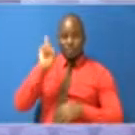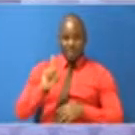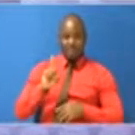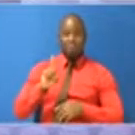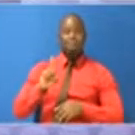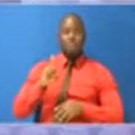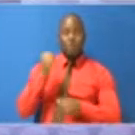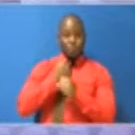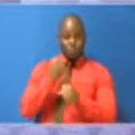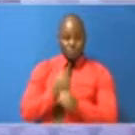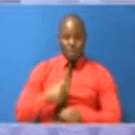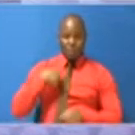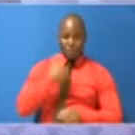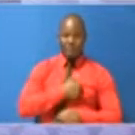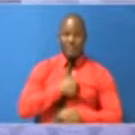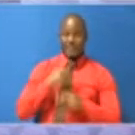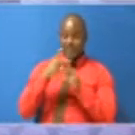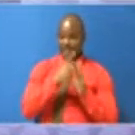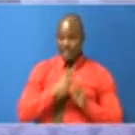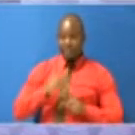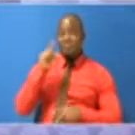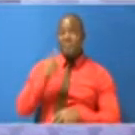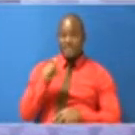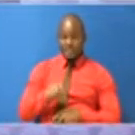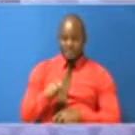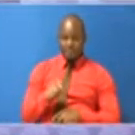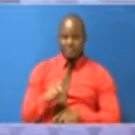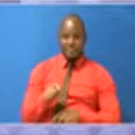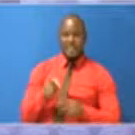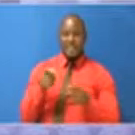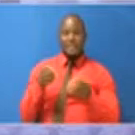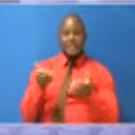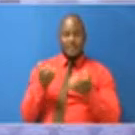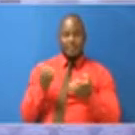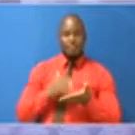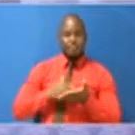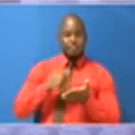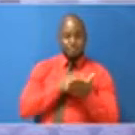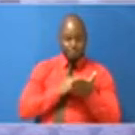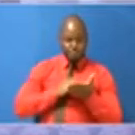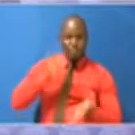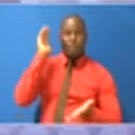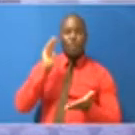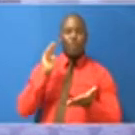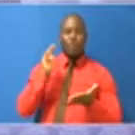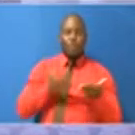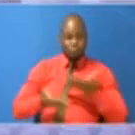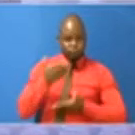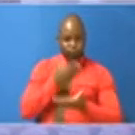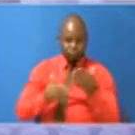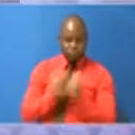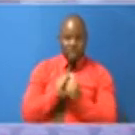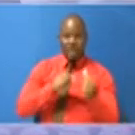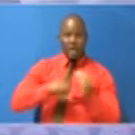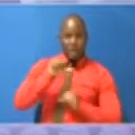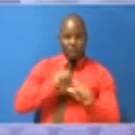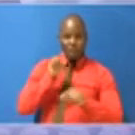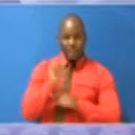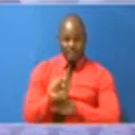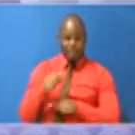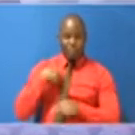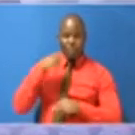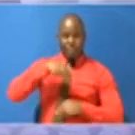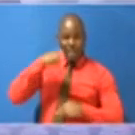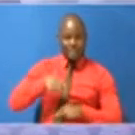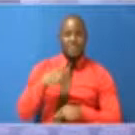to take we have to be very careful it needs proper conversations um around it and